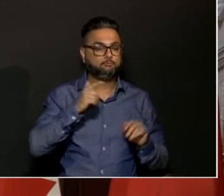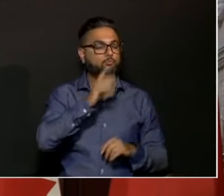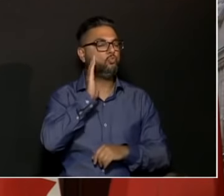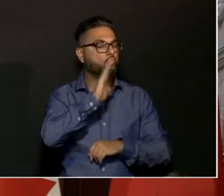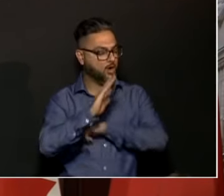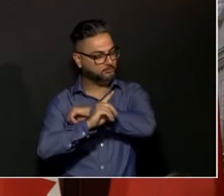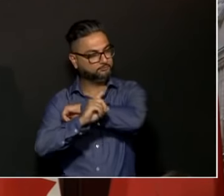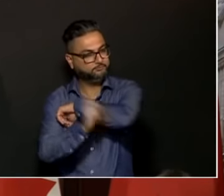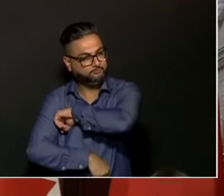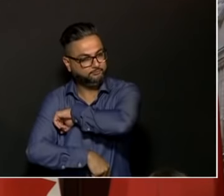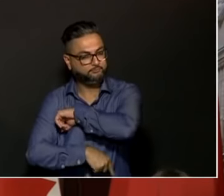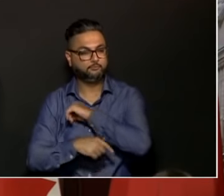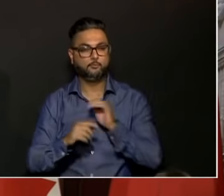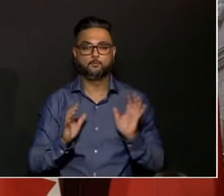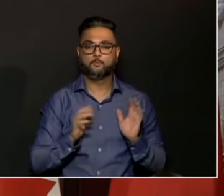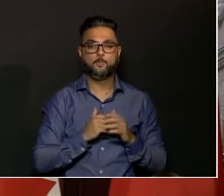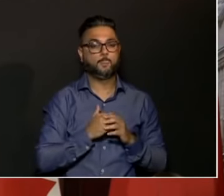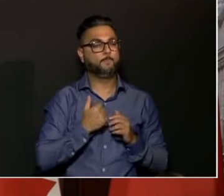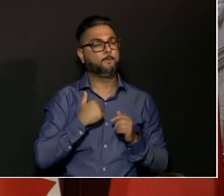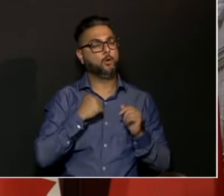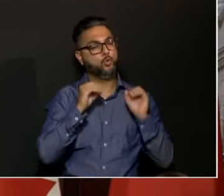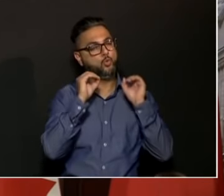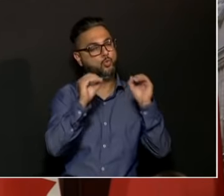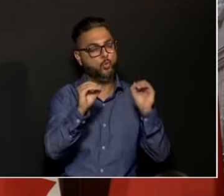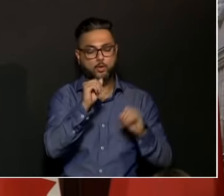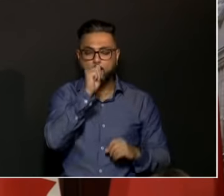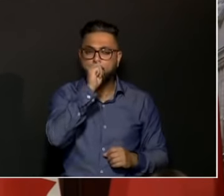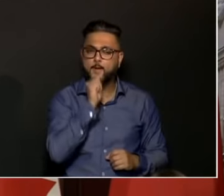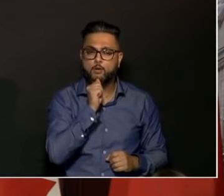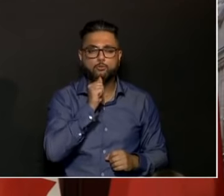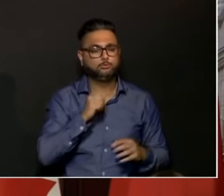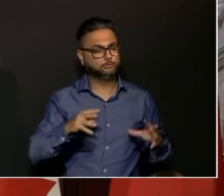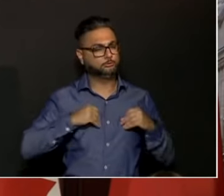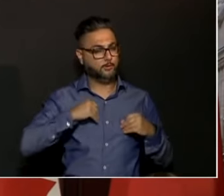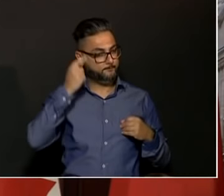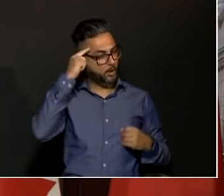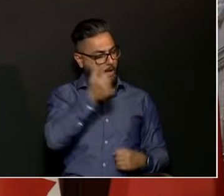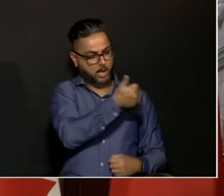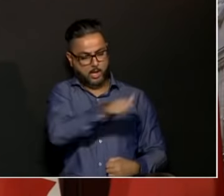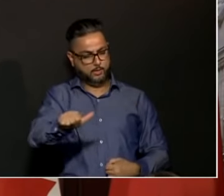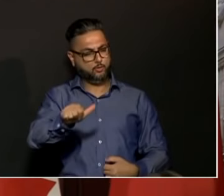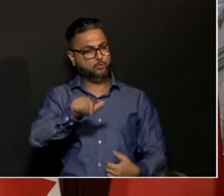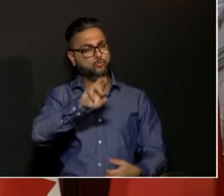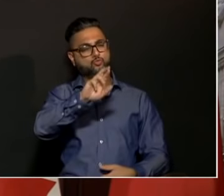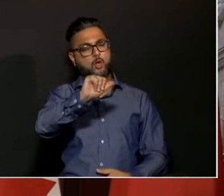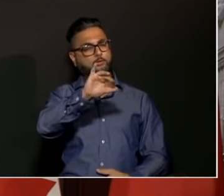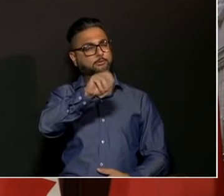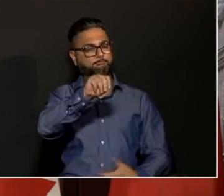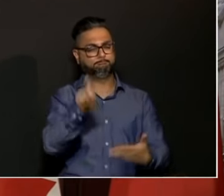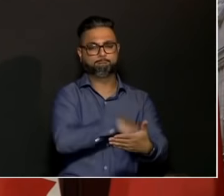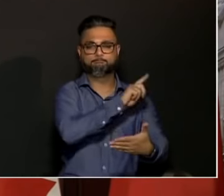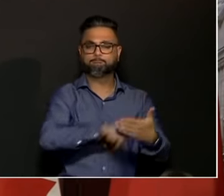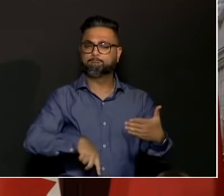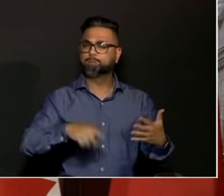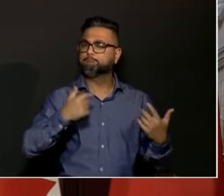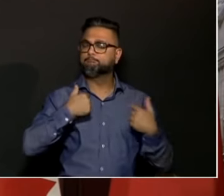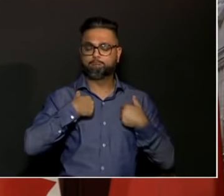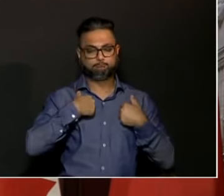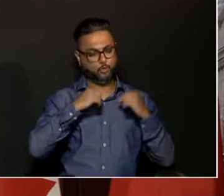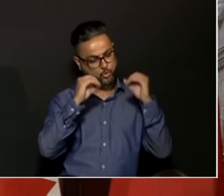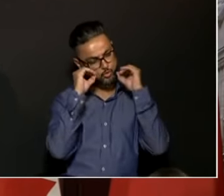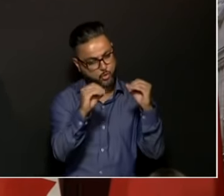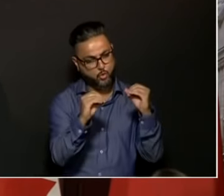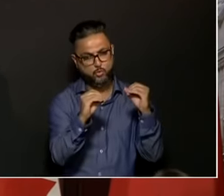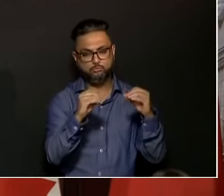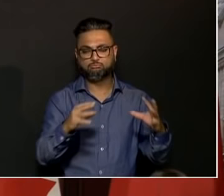There's no room, no tolerance I have in Ontario for any racism. I don't care what racism it is. I have 0 tolerance for that,